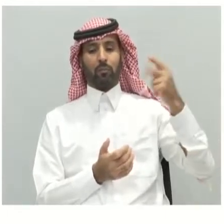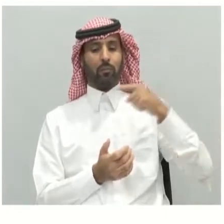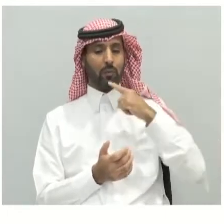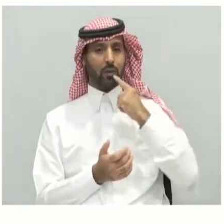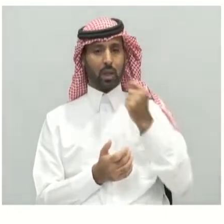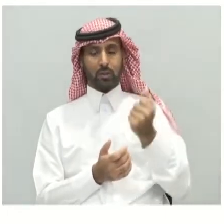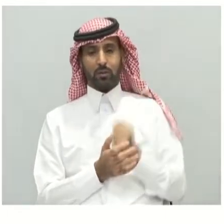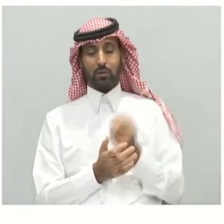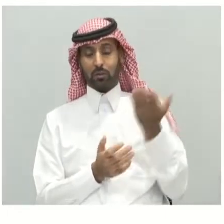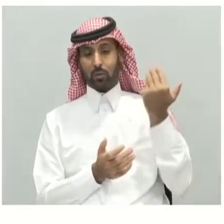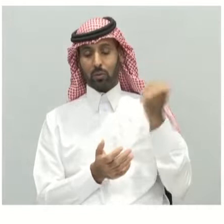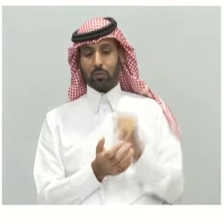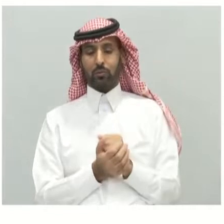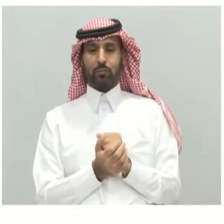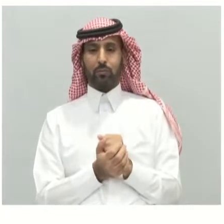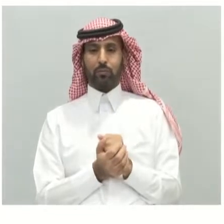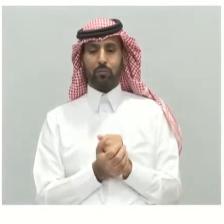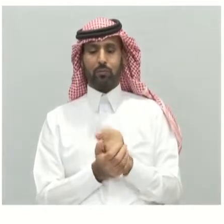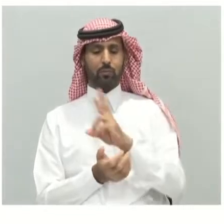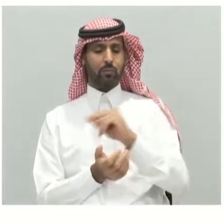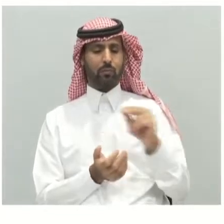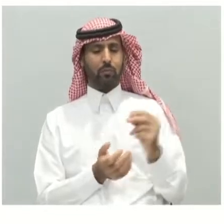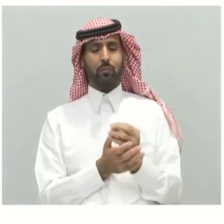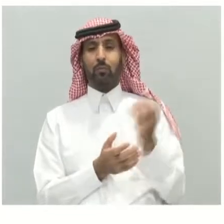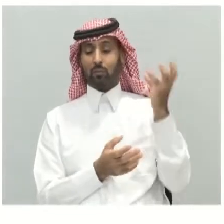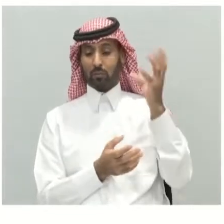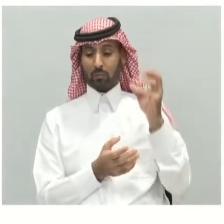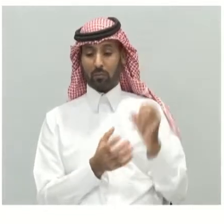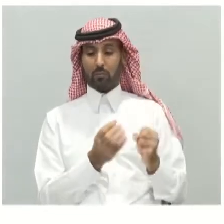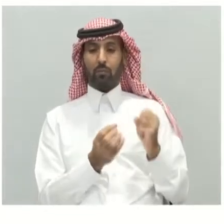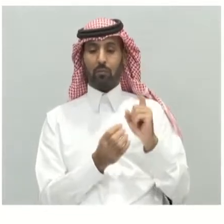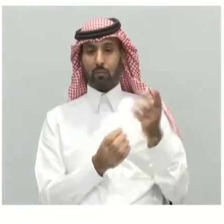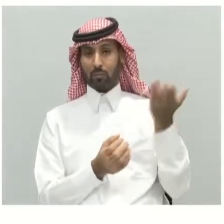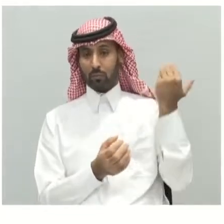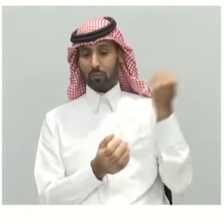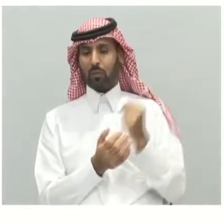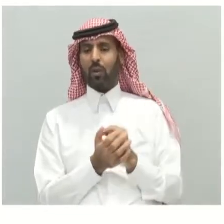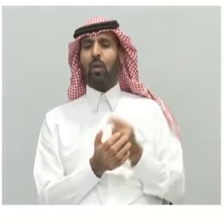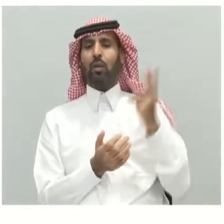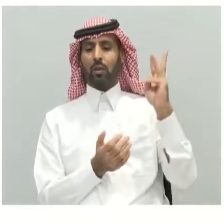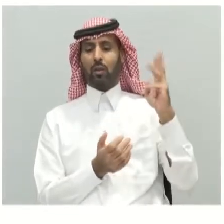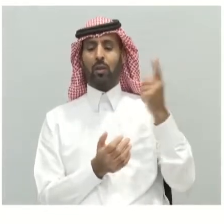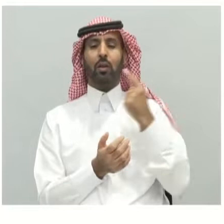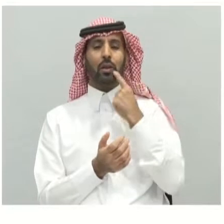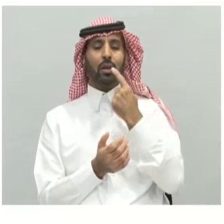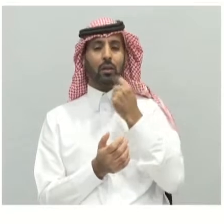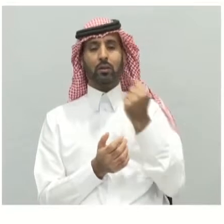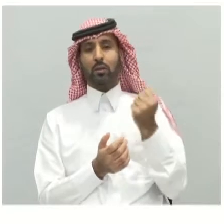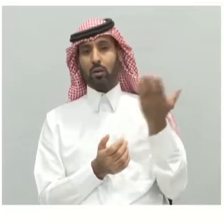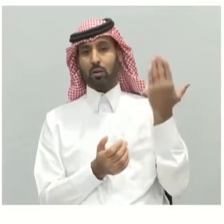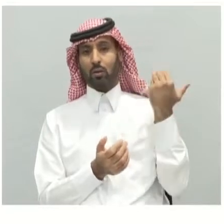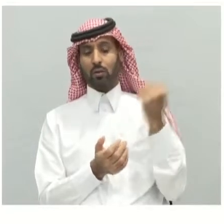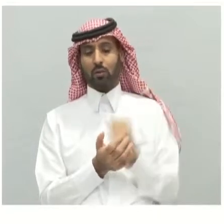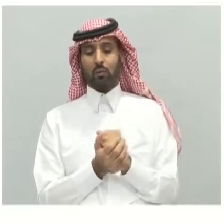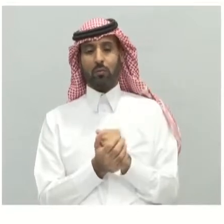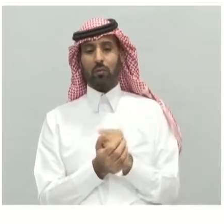week, last night, okay? We have ago, like 3 years ago, 4 years ago. We